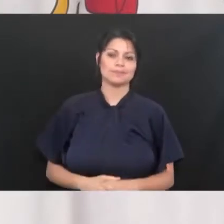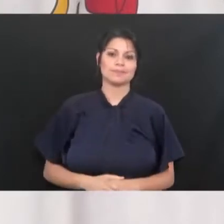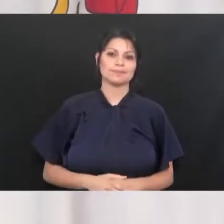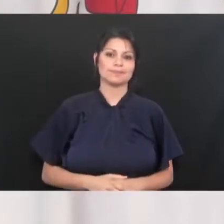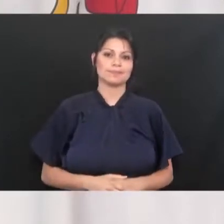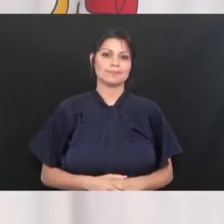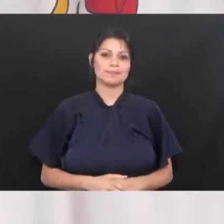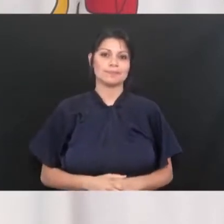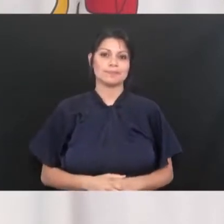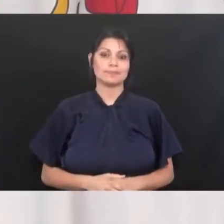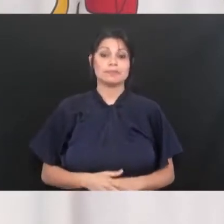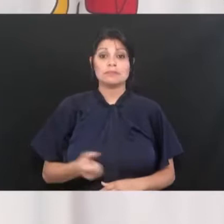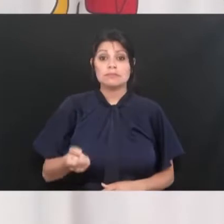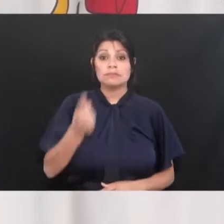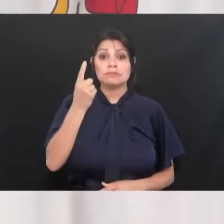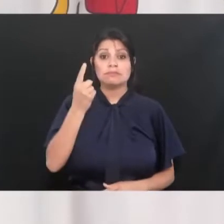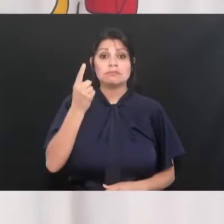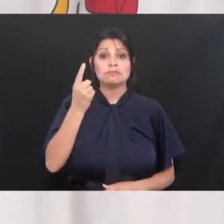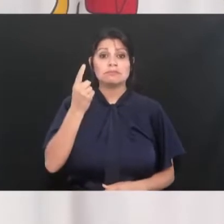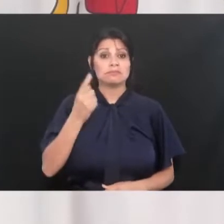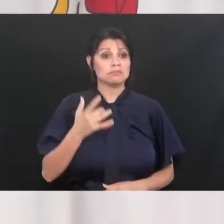don't think that this is